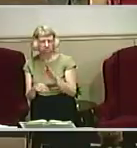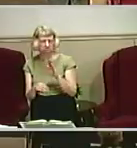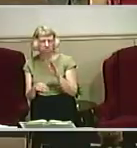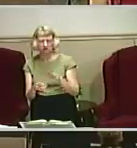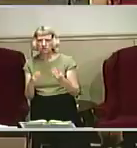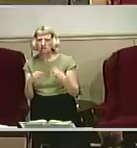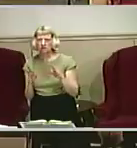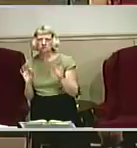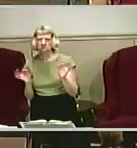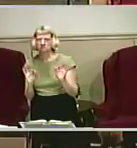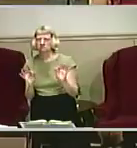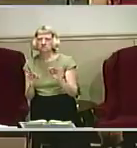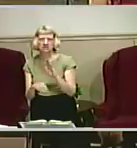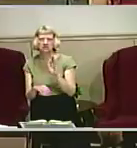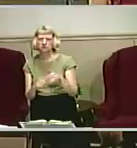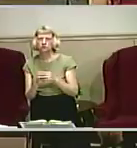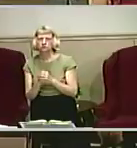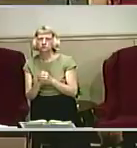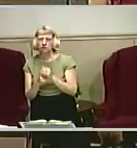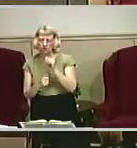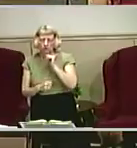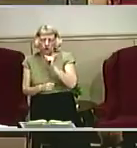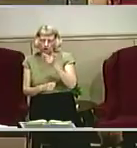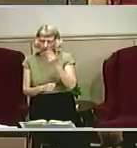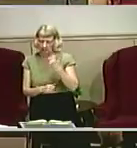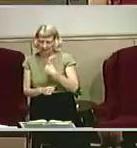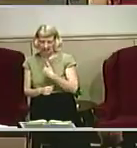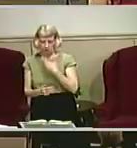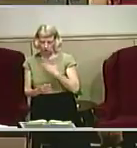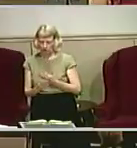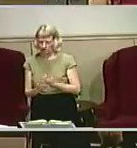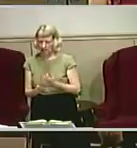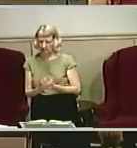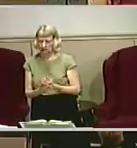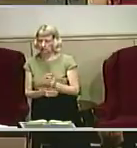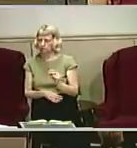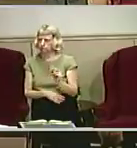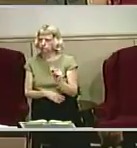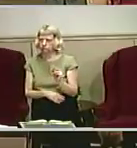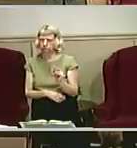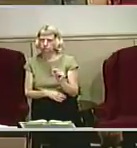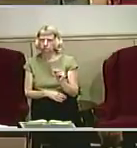anything? Was it because I'm so good with finances?